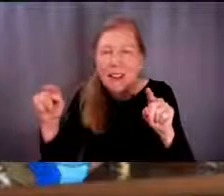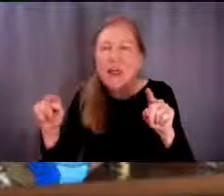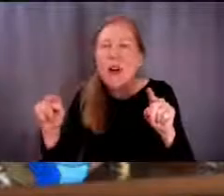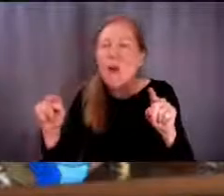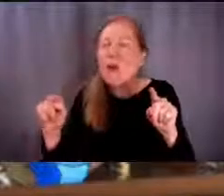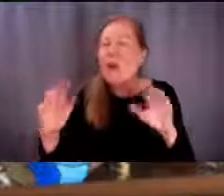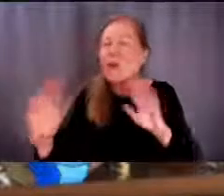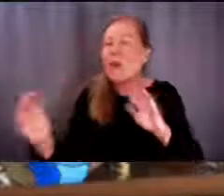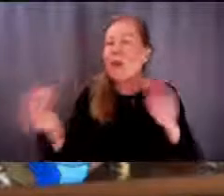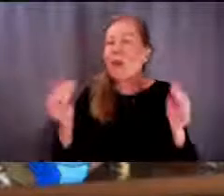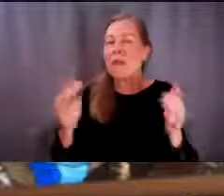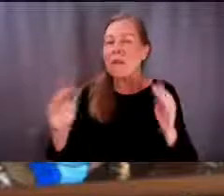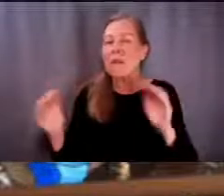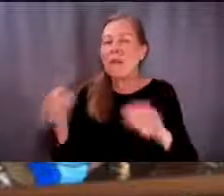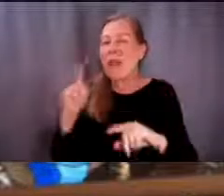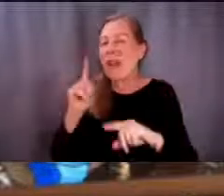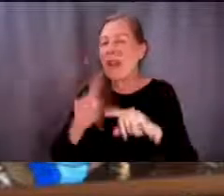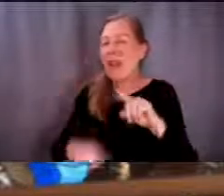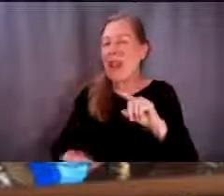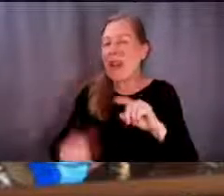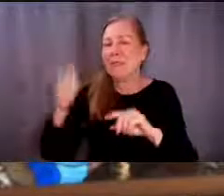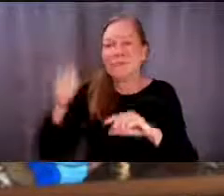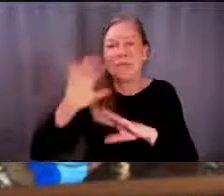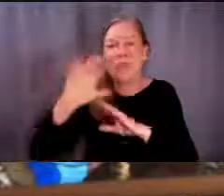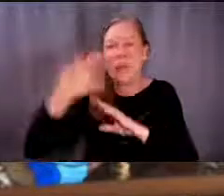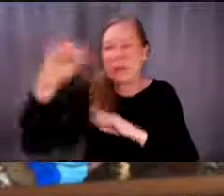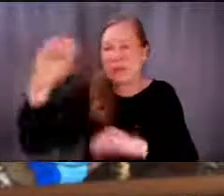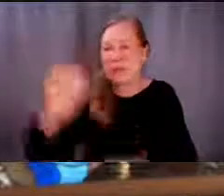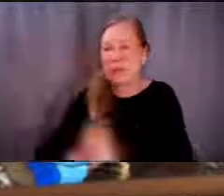understanding is beyond compare.